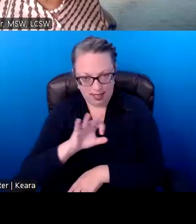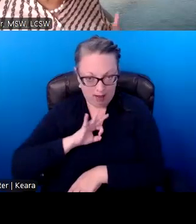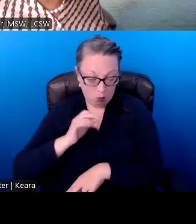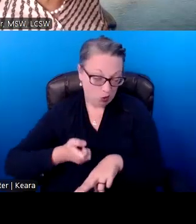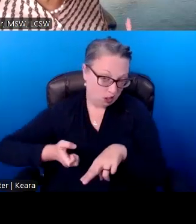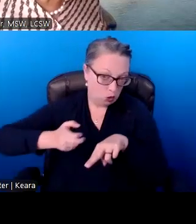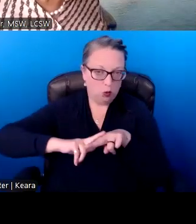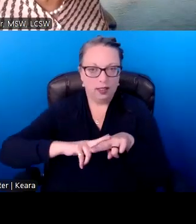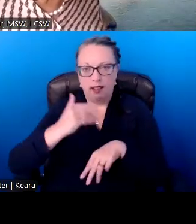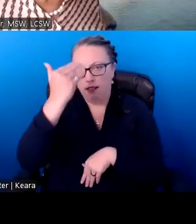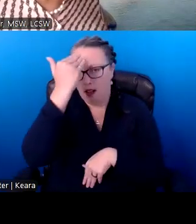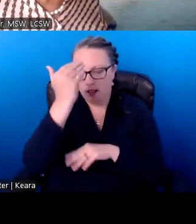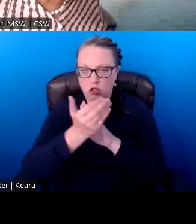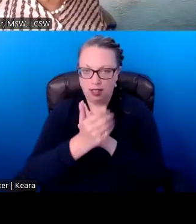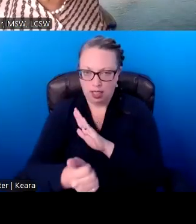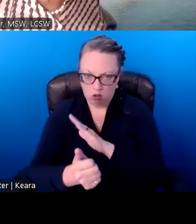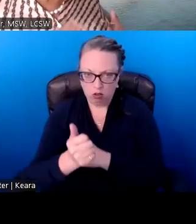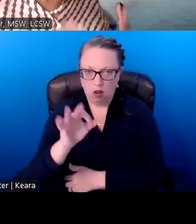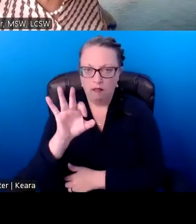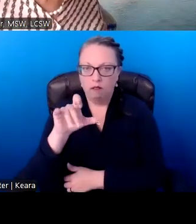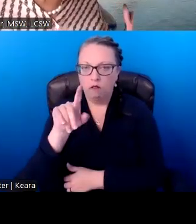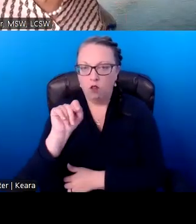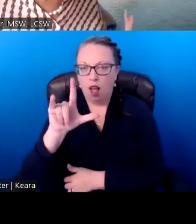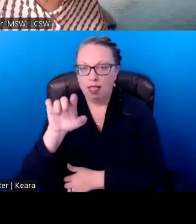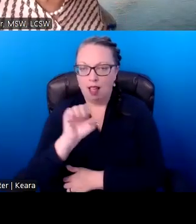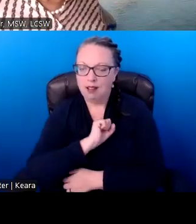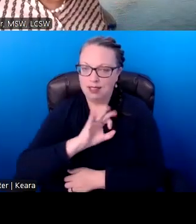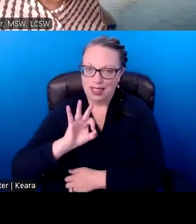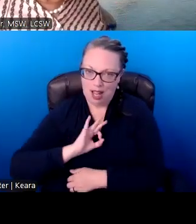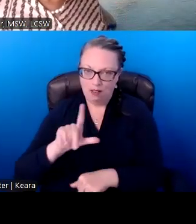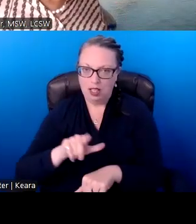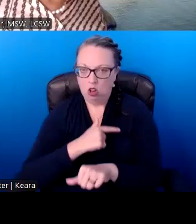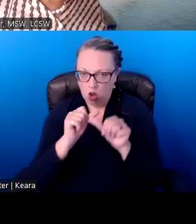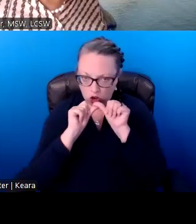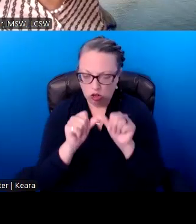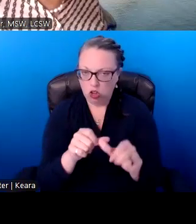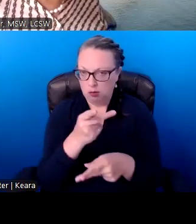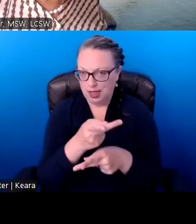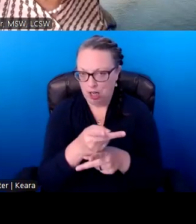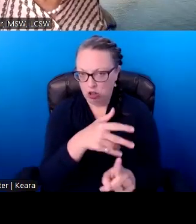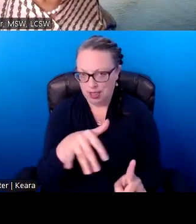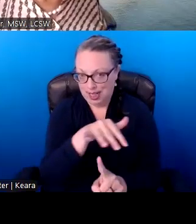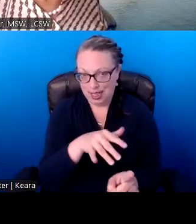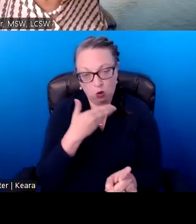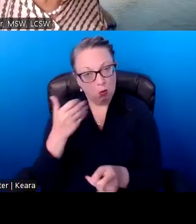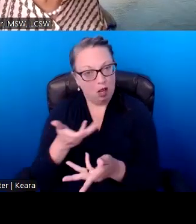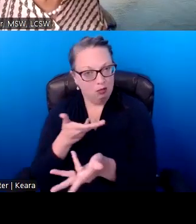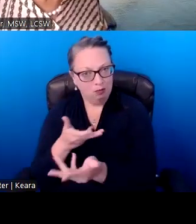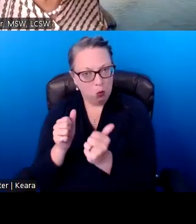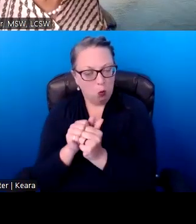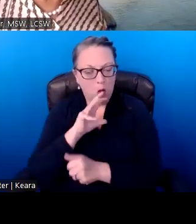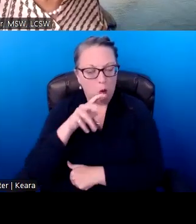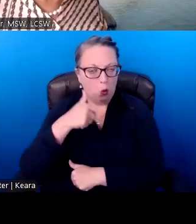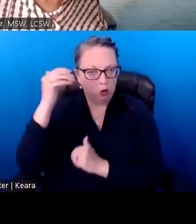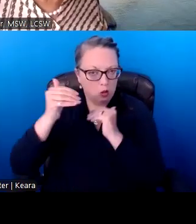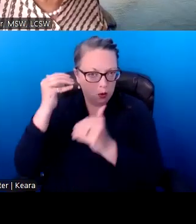skill of frontline staff in long-term care setting to better work with older adults who are experiencing behavioral health and substance